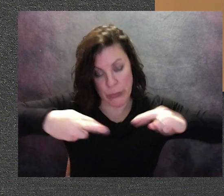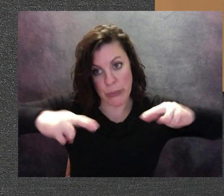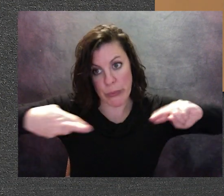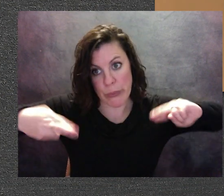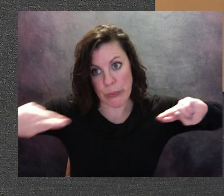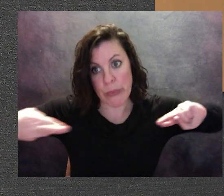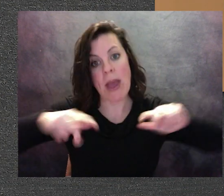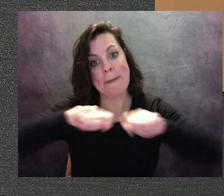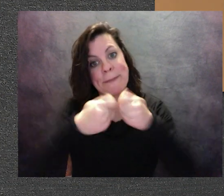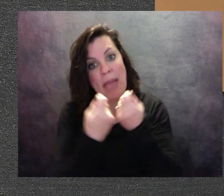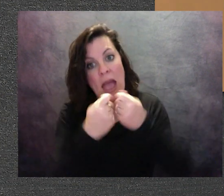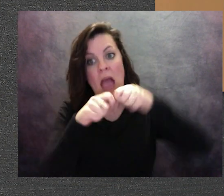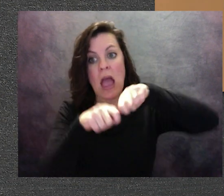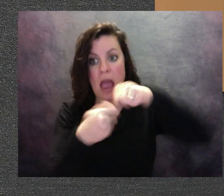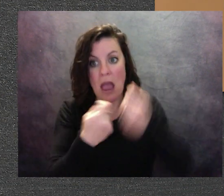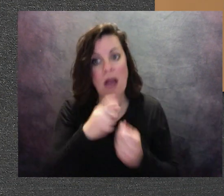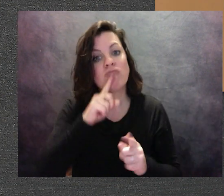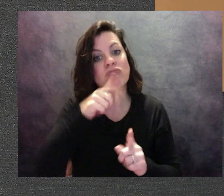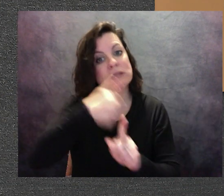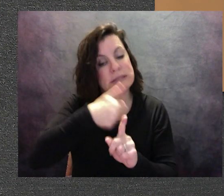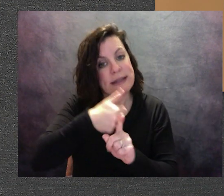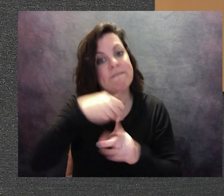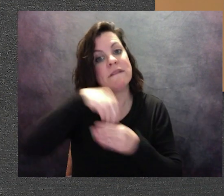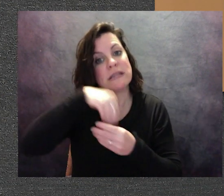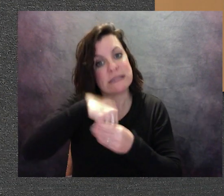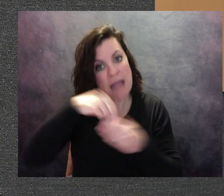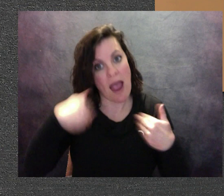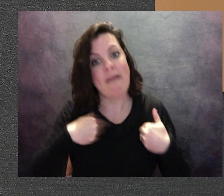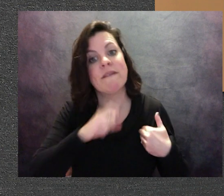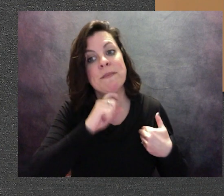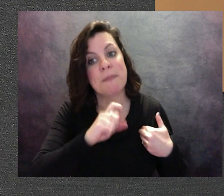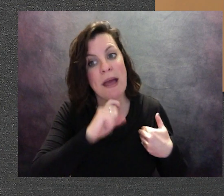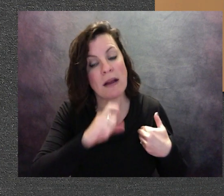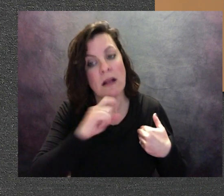it and bend it. See? That's the